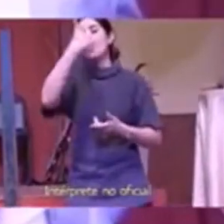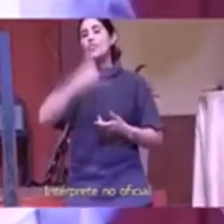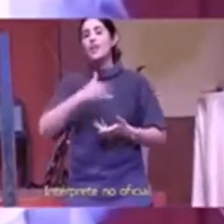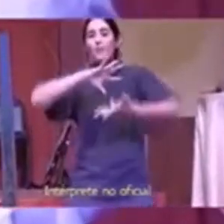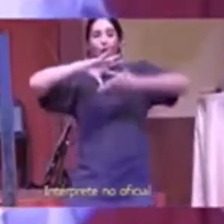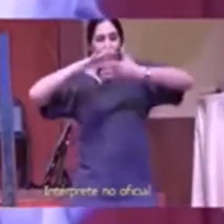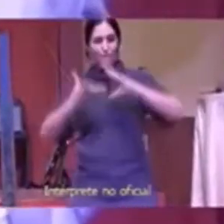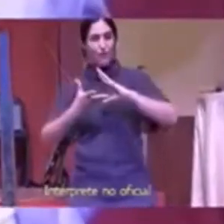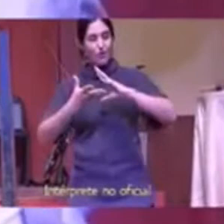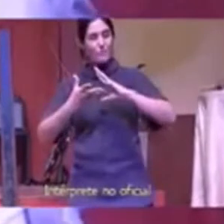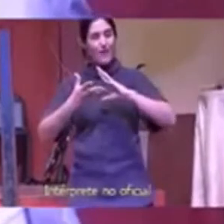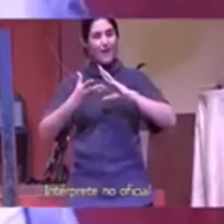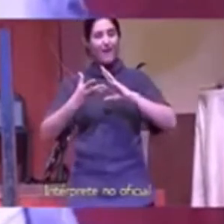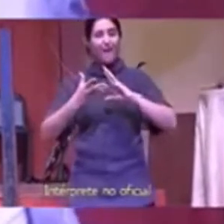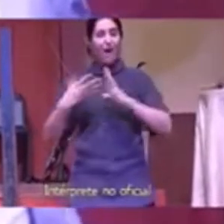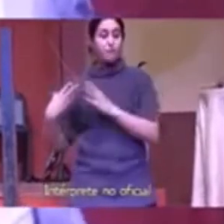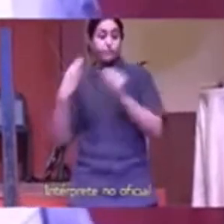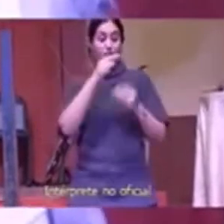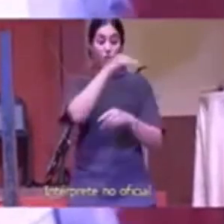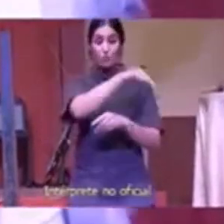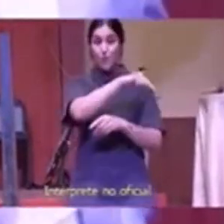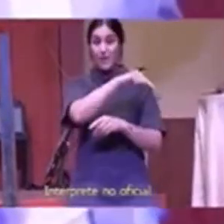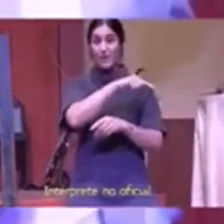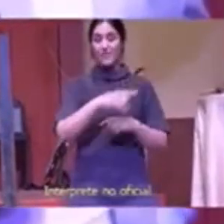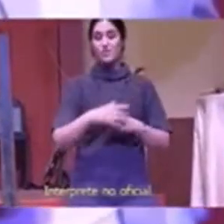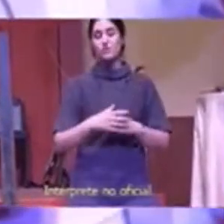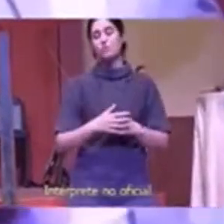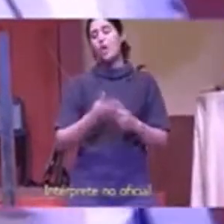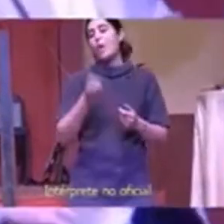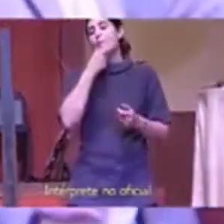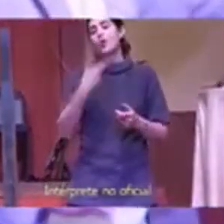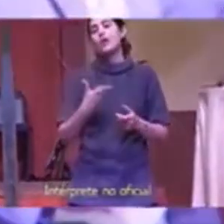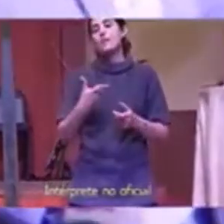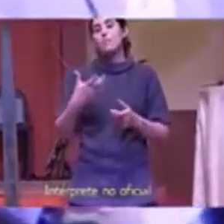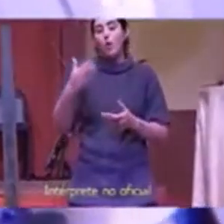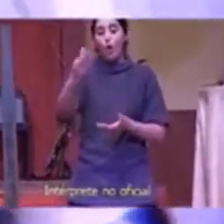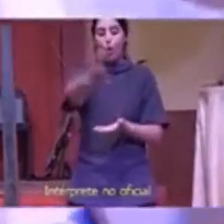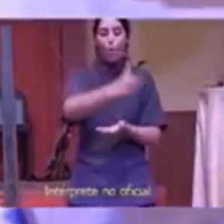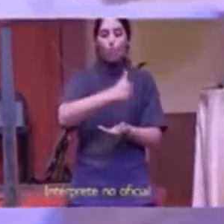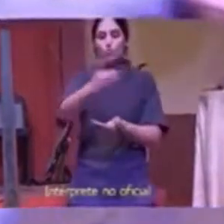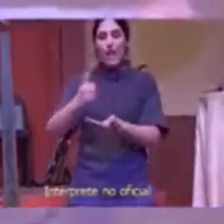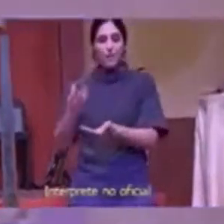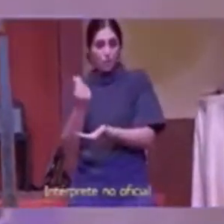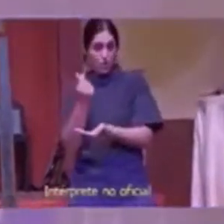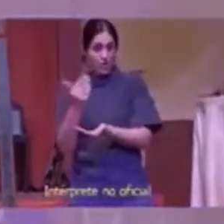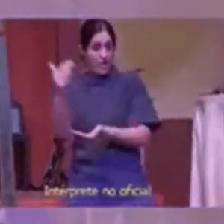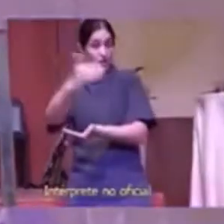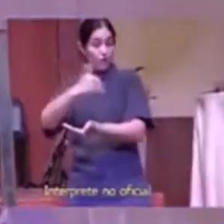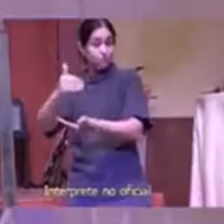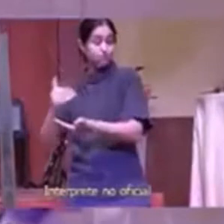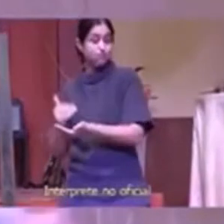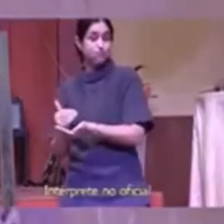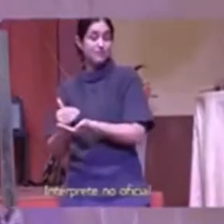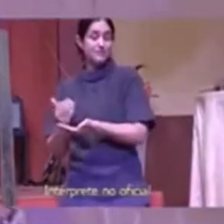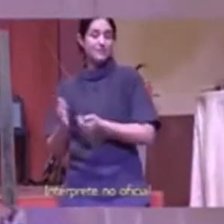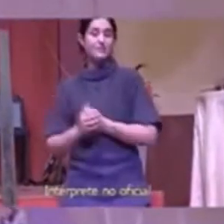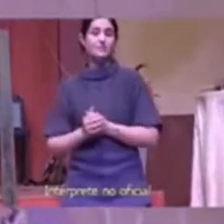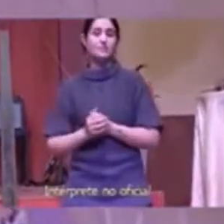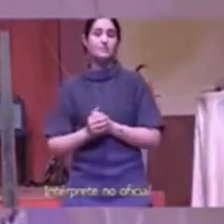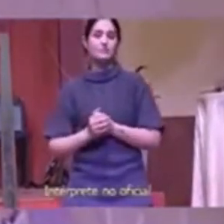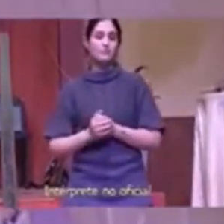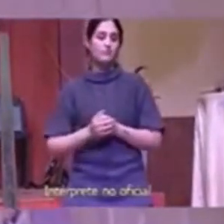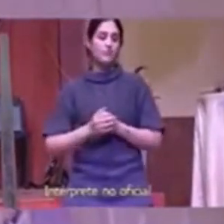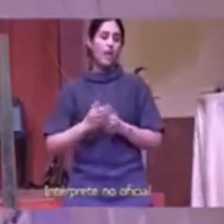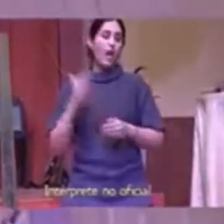ayudarlos en su pobreza. We raise money as we should. Recaudamos dinero como deberíamos hacer. We go minister to them as we should.